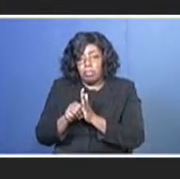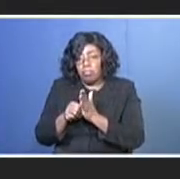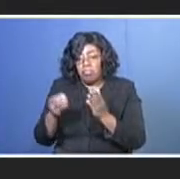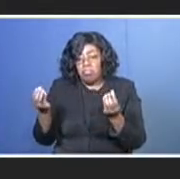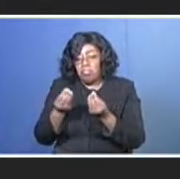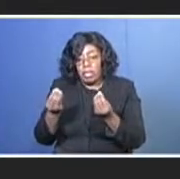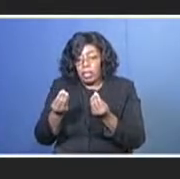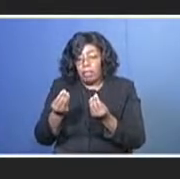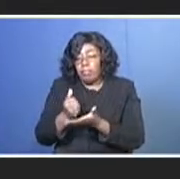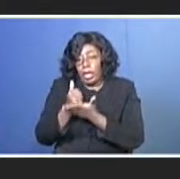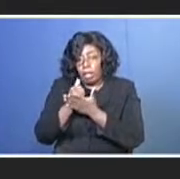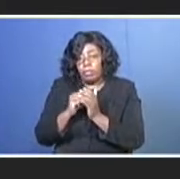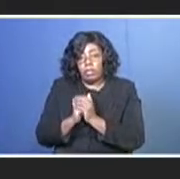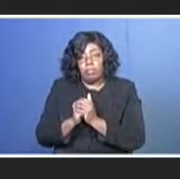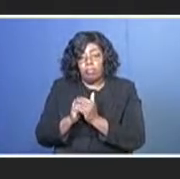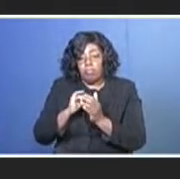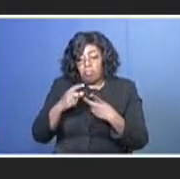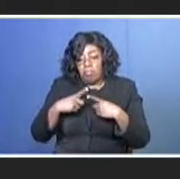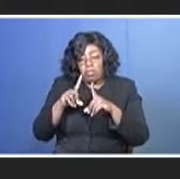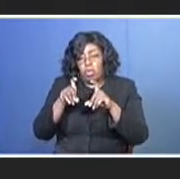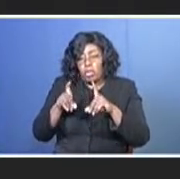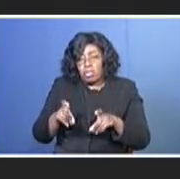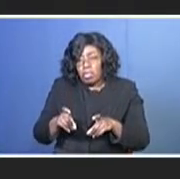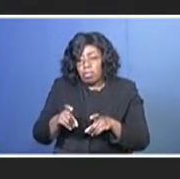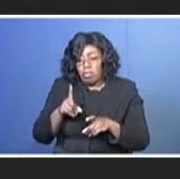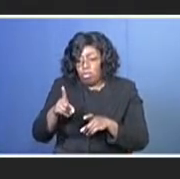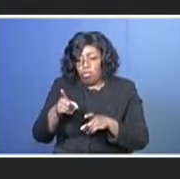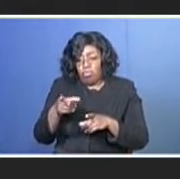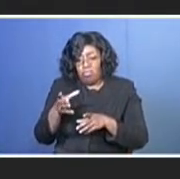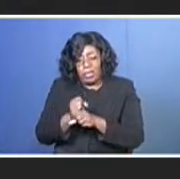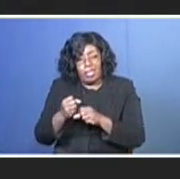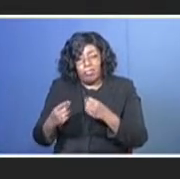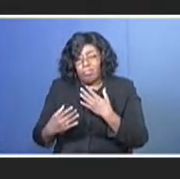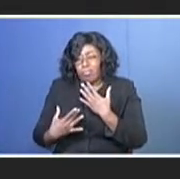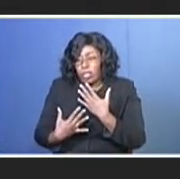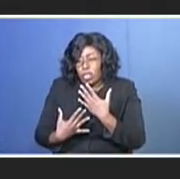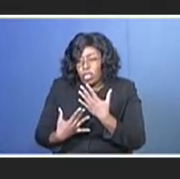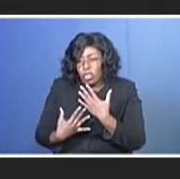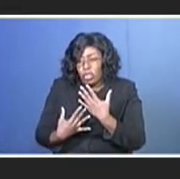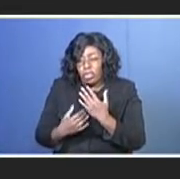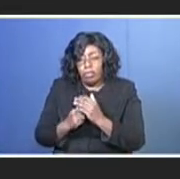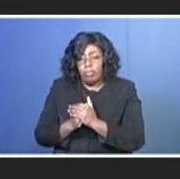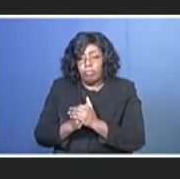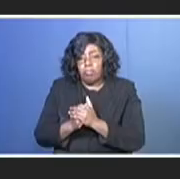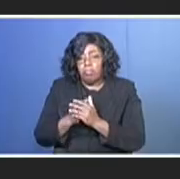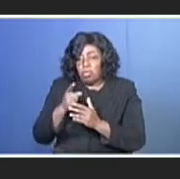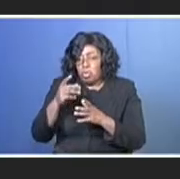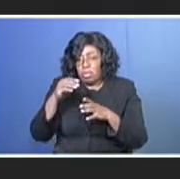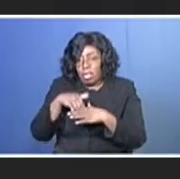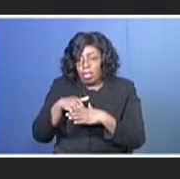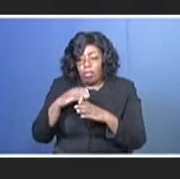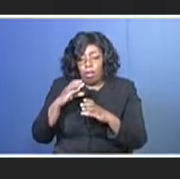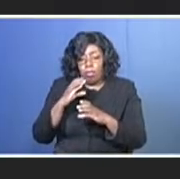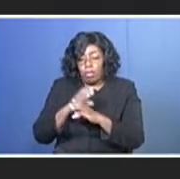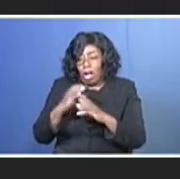got questions like, did you get burned? Were you in a car